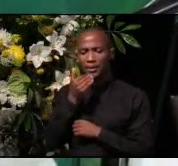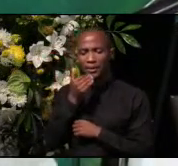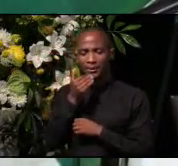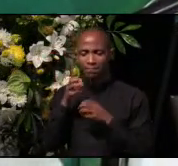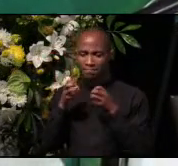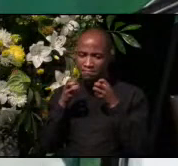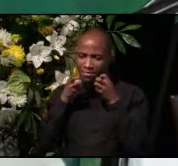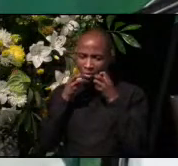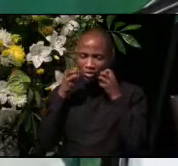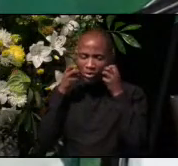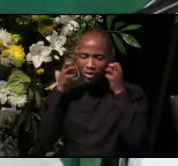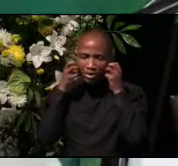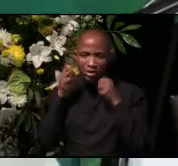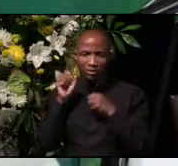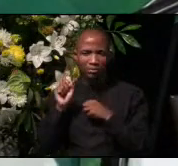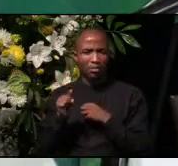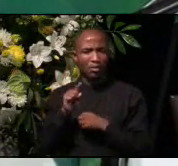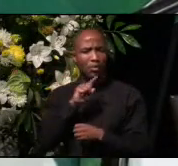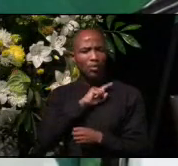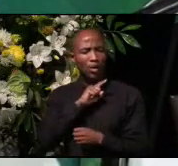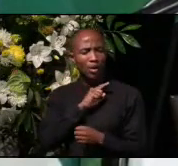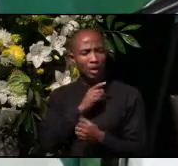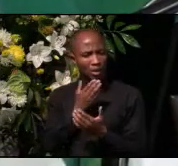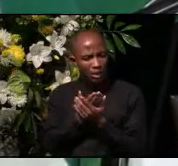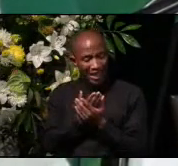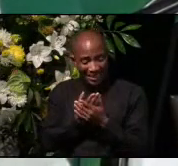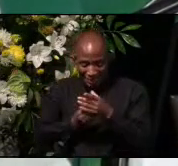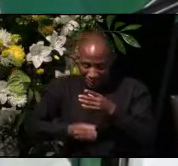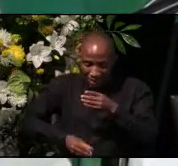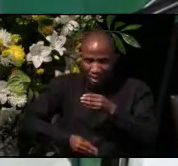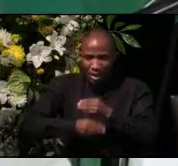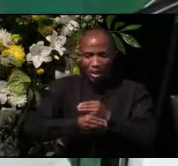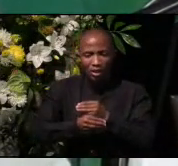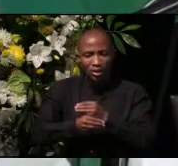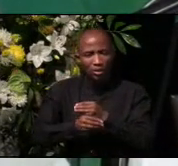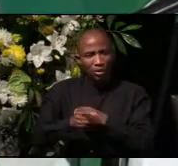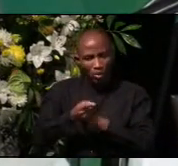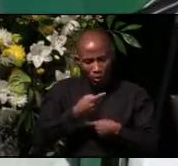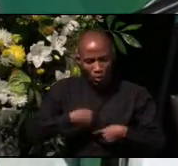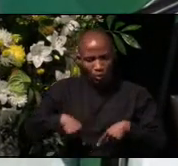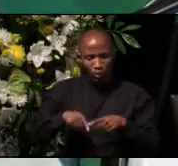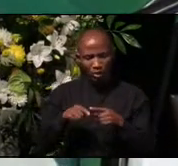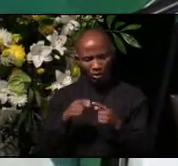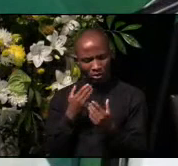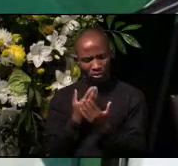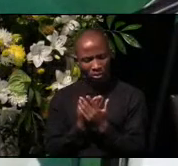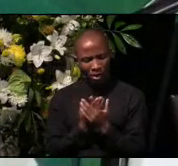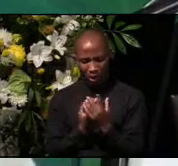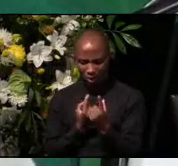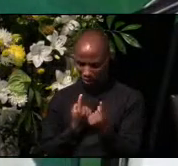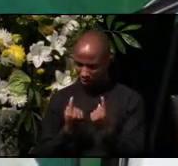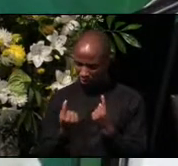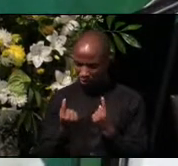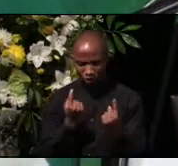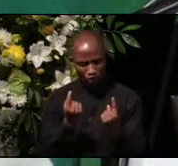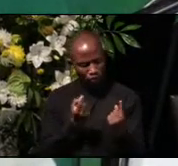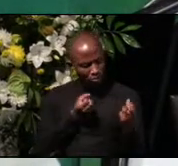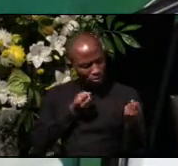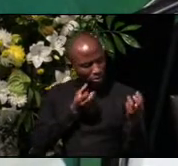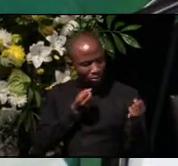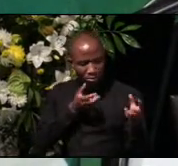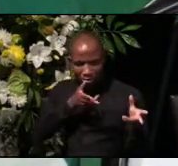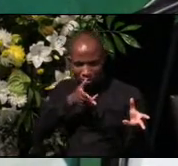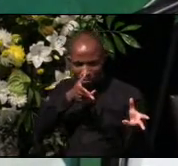that will contribute towards us listening to one another because